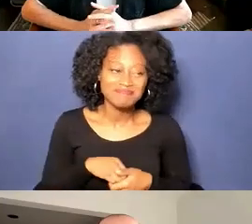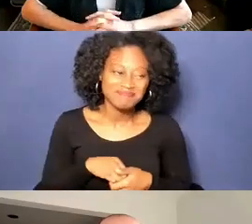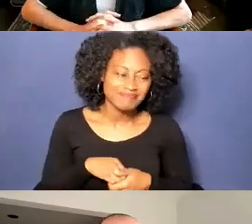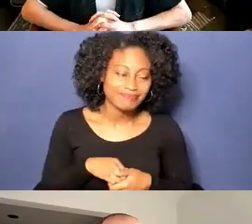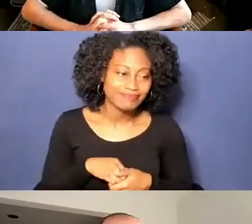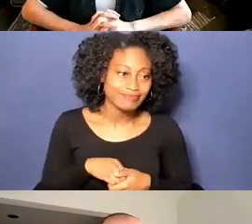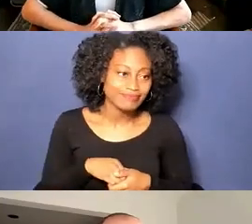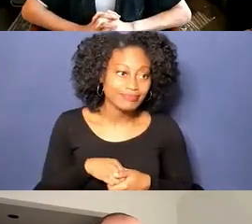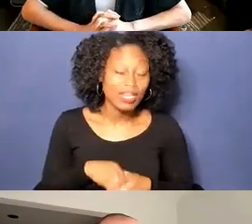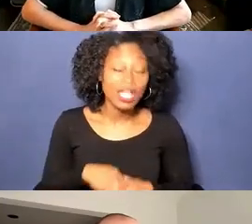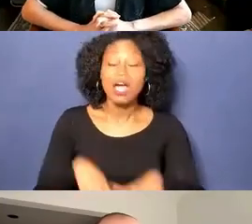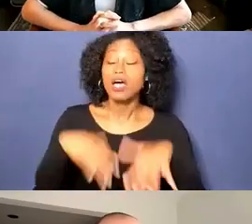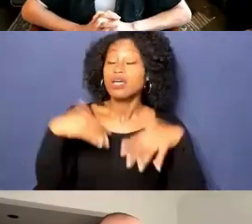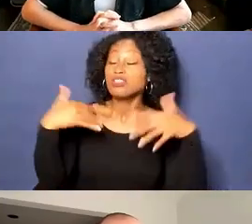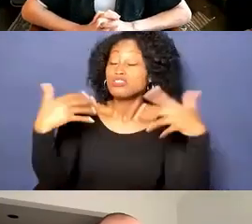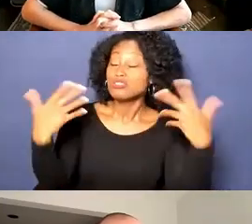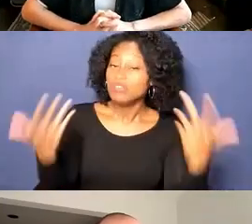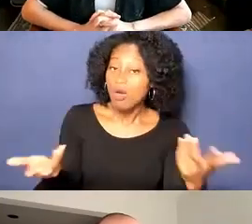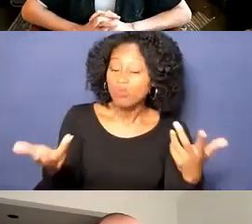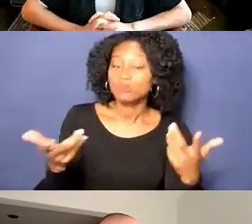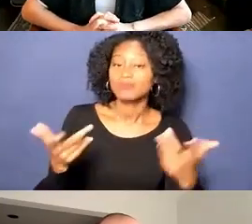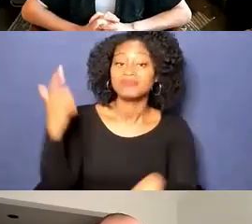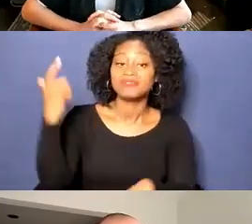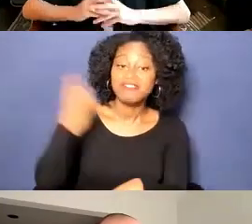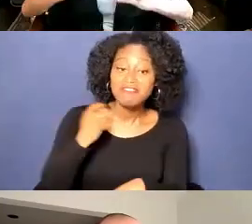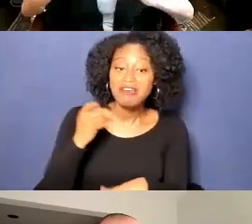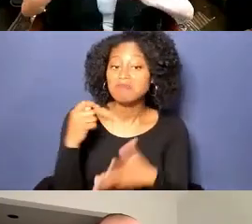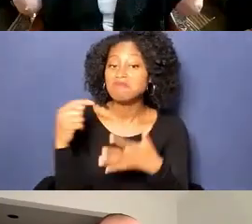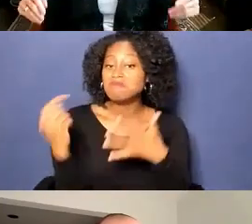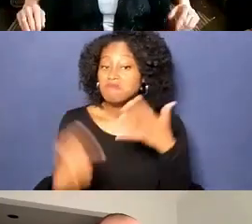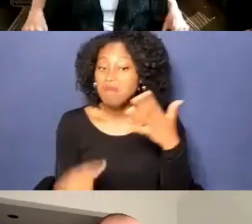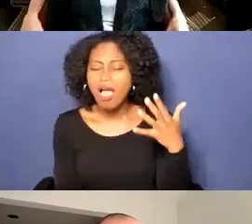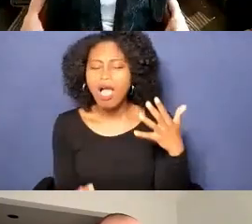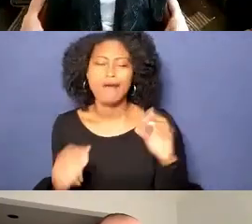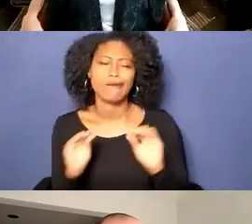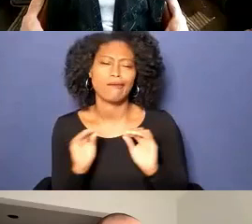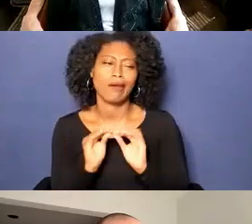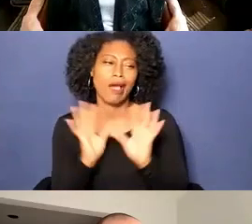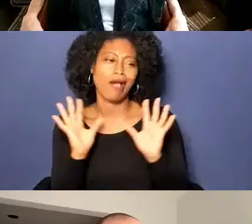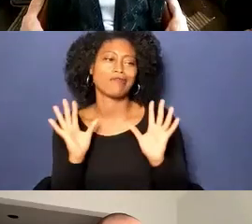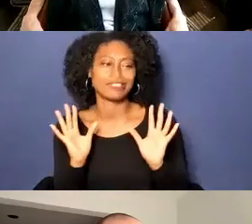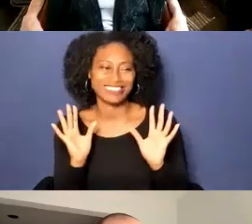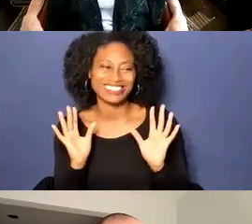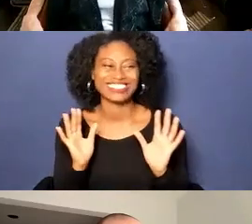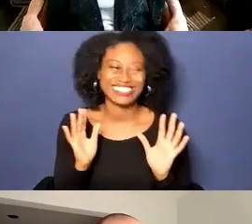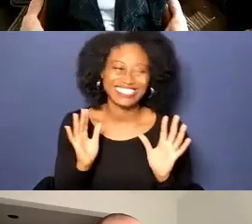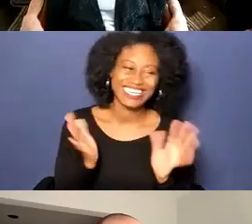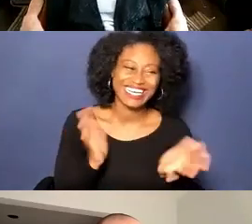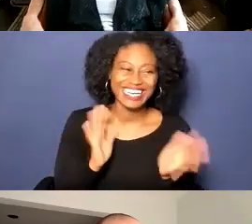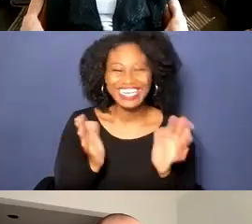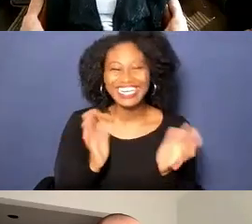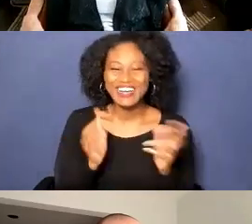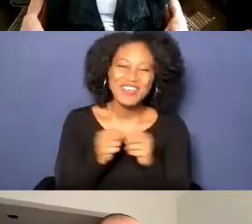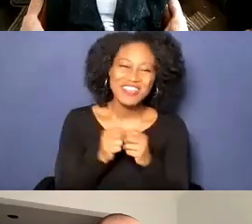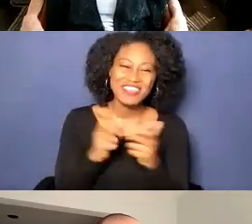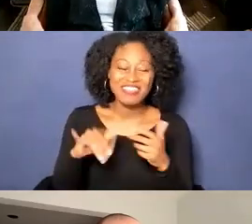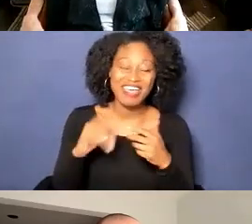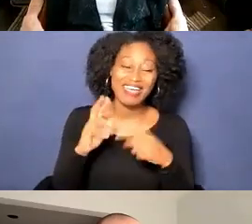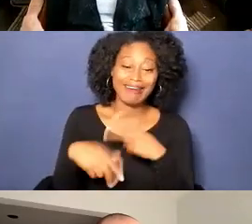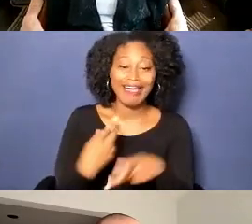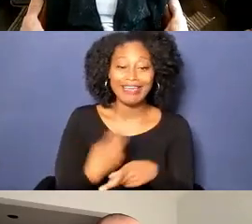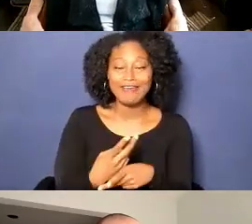The funding instruments, which is, obviously key. Without that kind of funding, it's hard